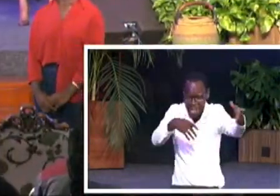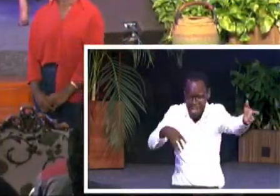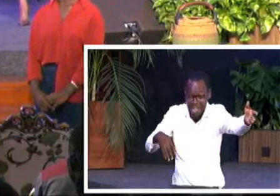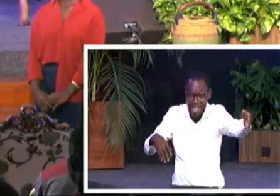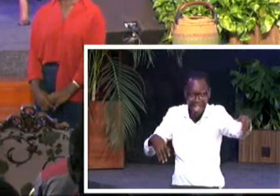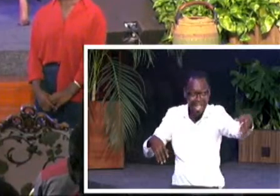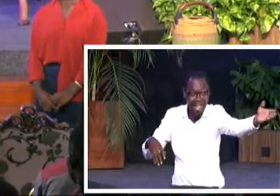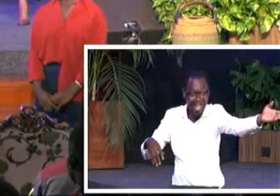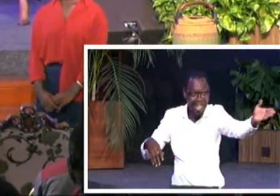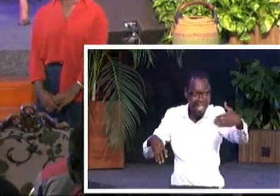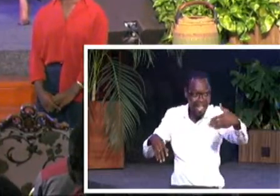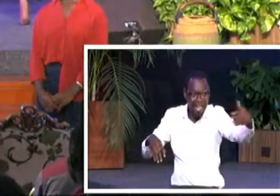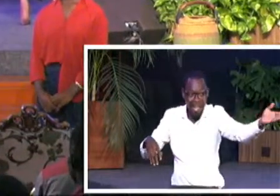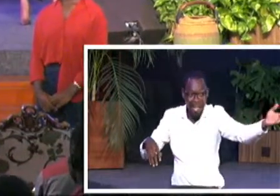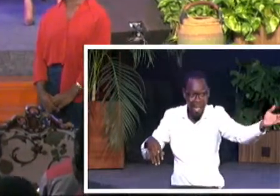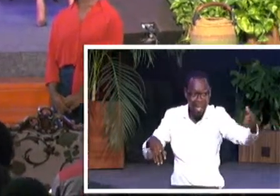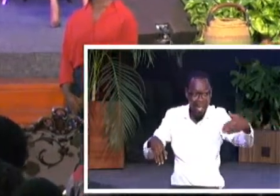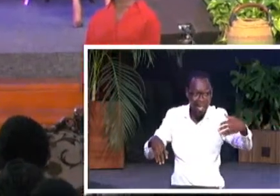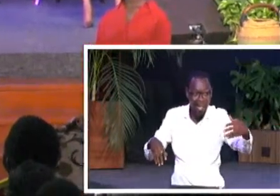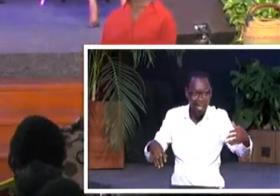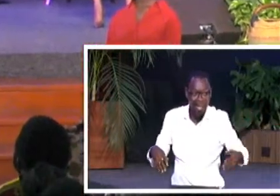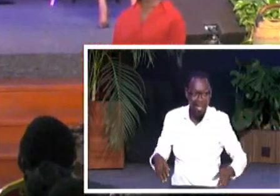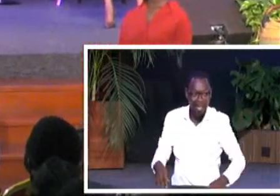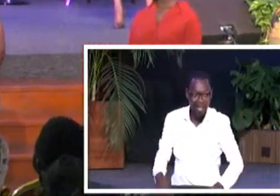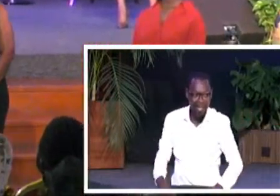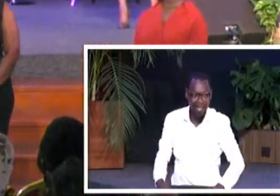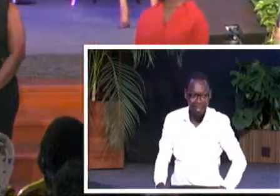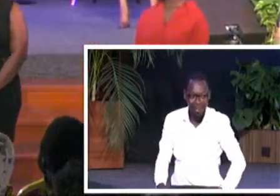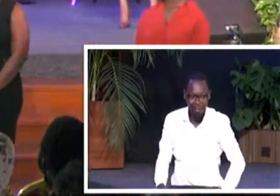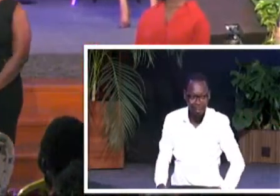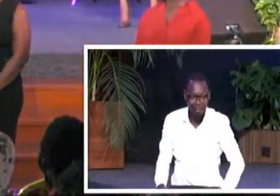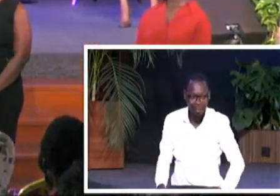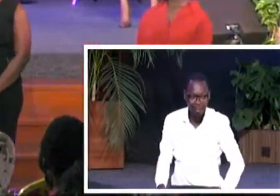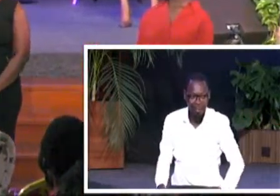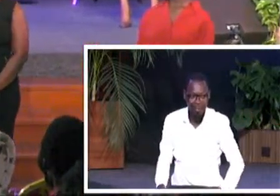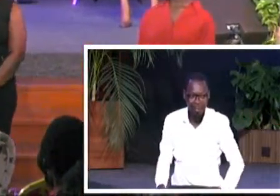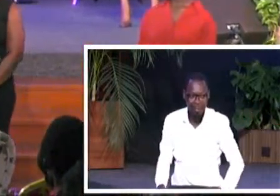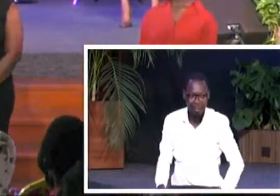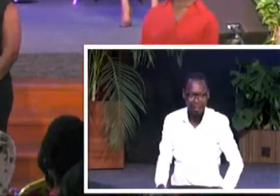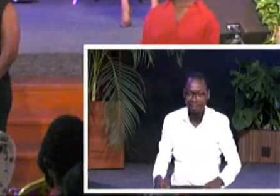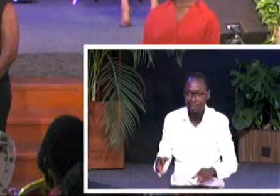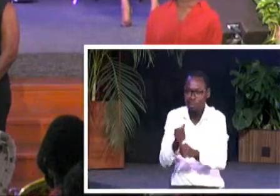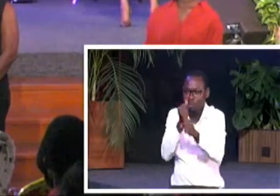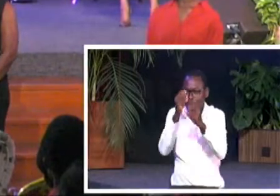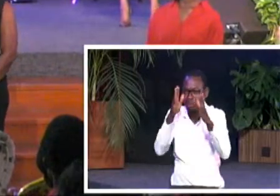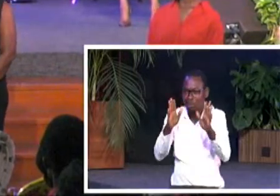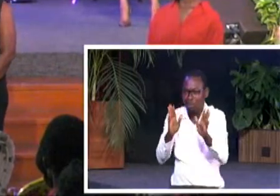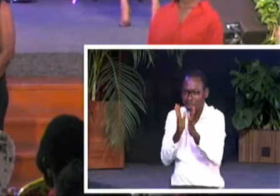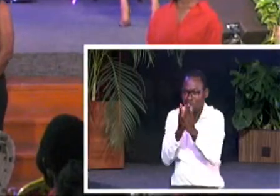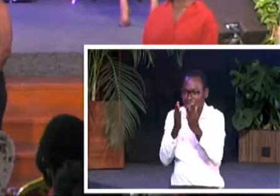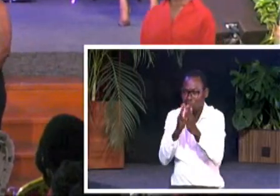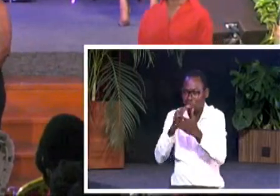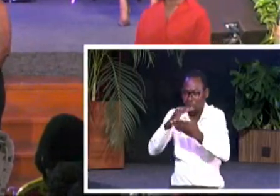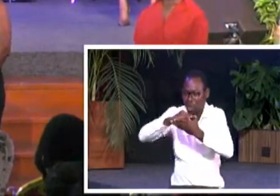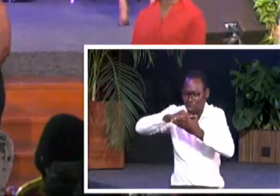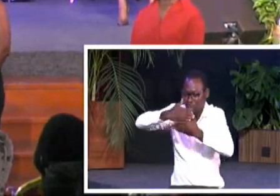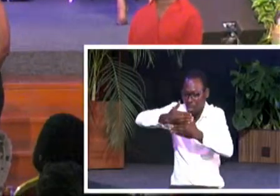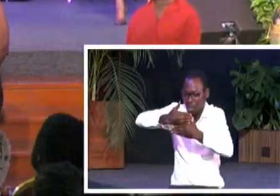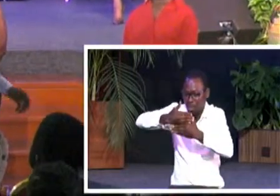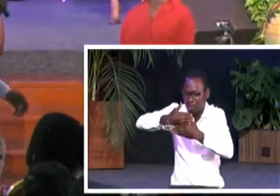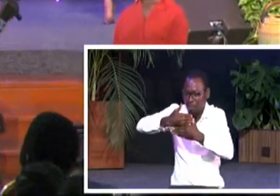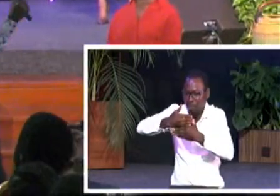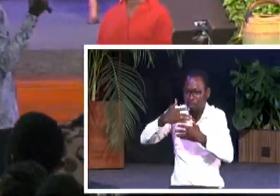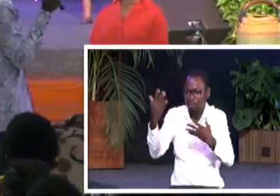one. Okay. Catherine, the winner of the book and